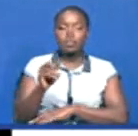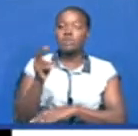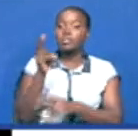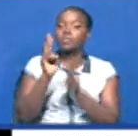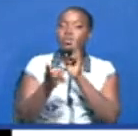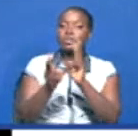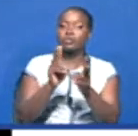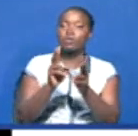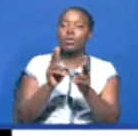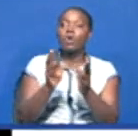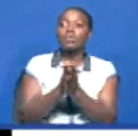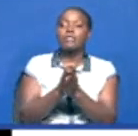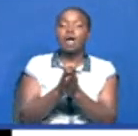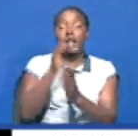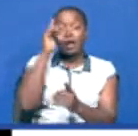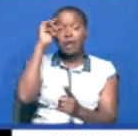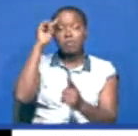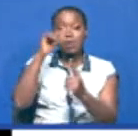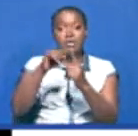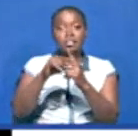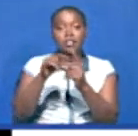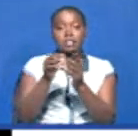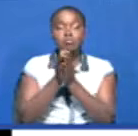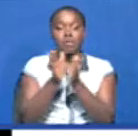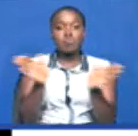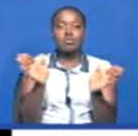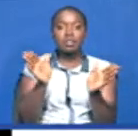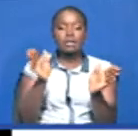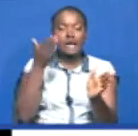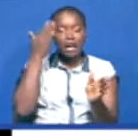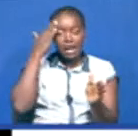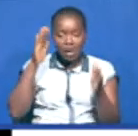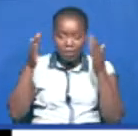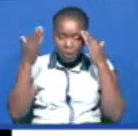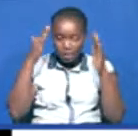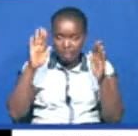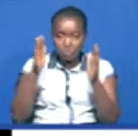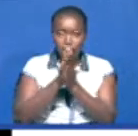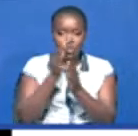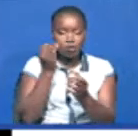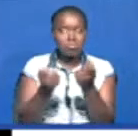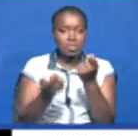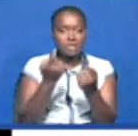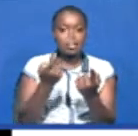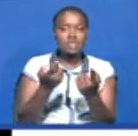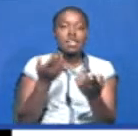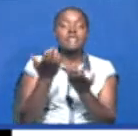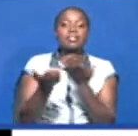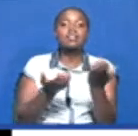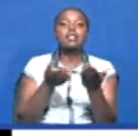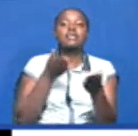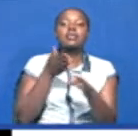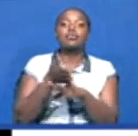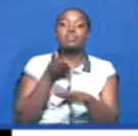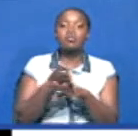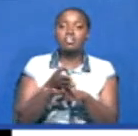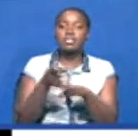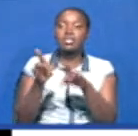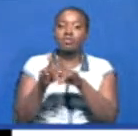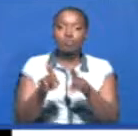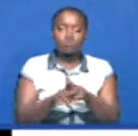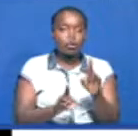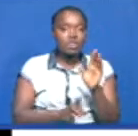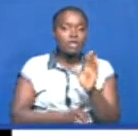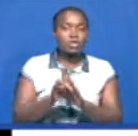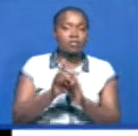2022, whose ostensible purpose is to raise public awareness on matters dealing with trade in counterfeits, and also develop